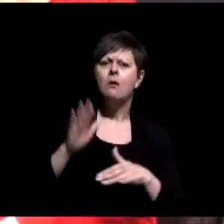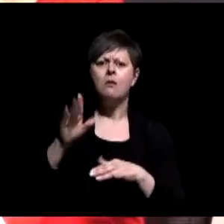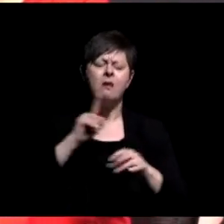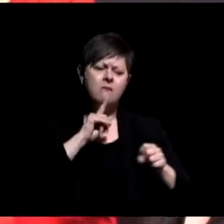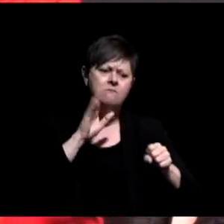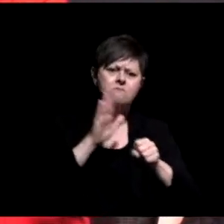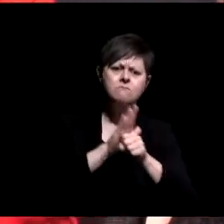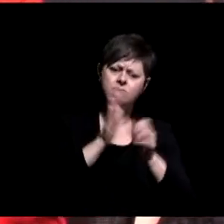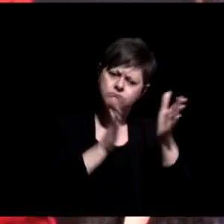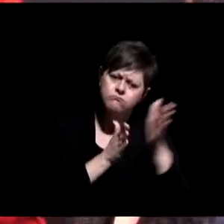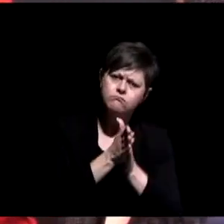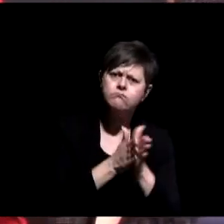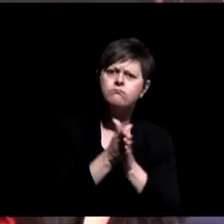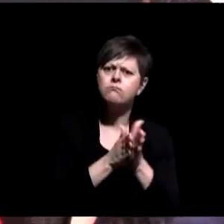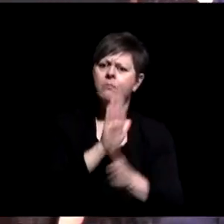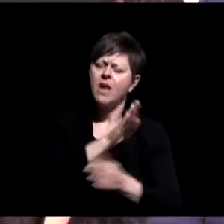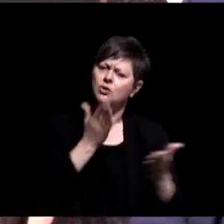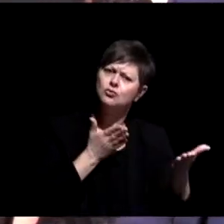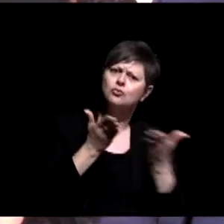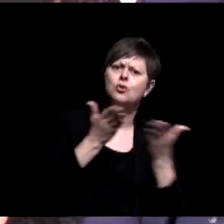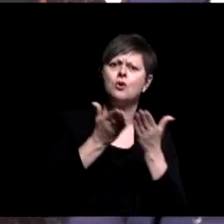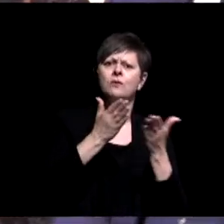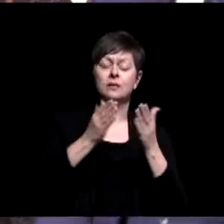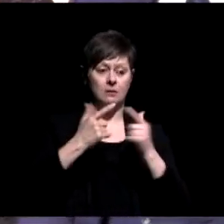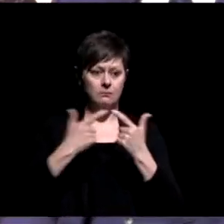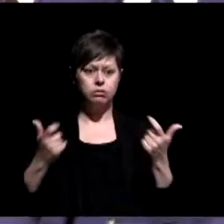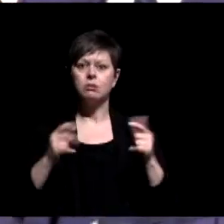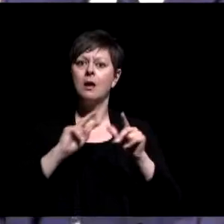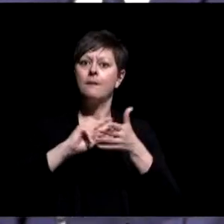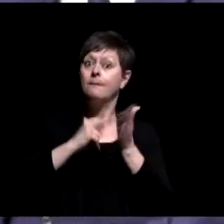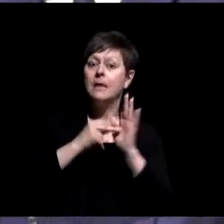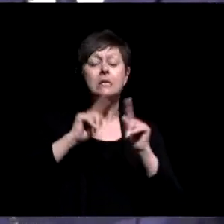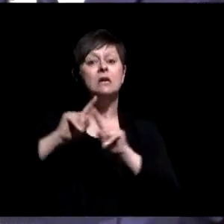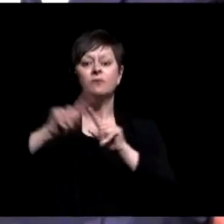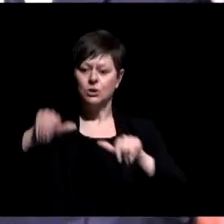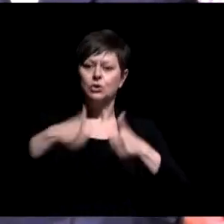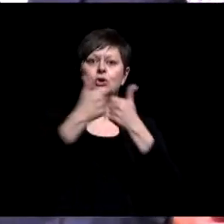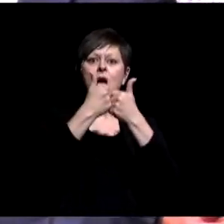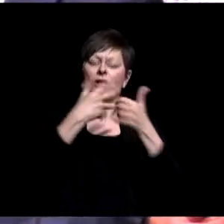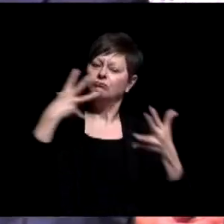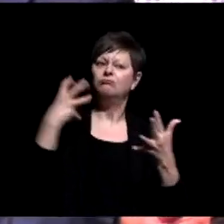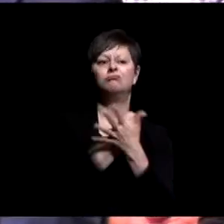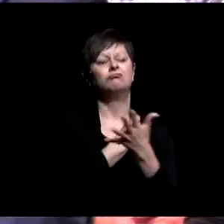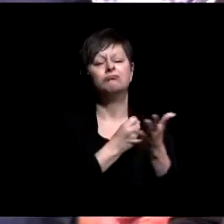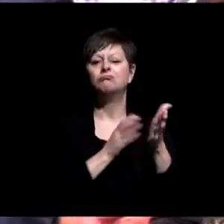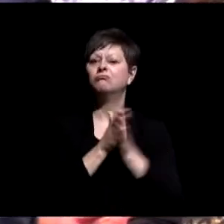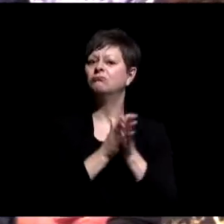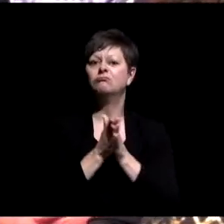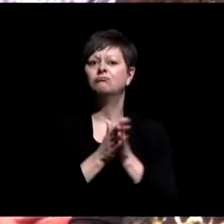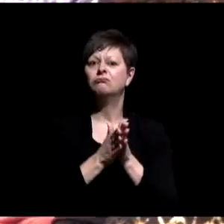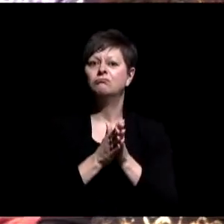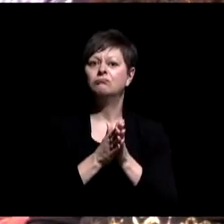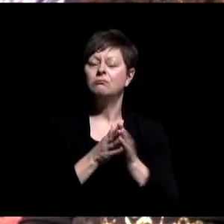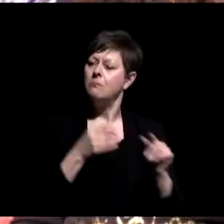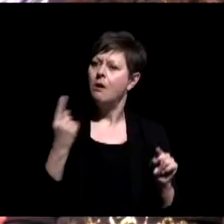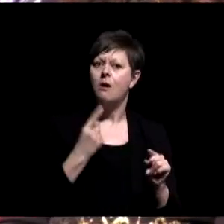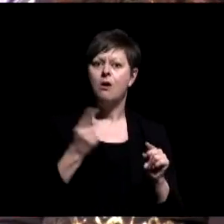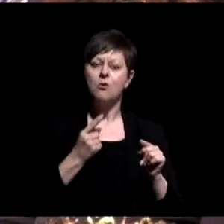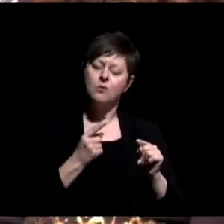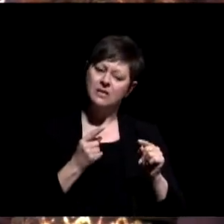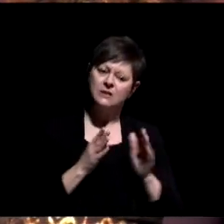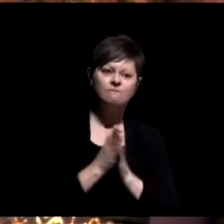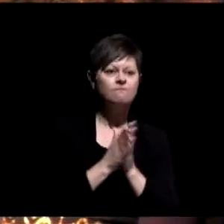we are meeting those challenges head on and creating incredible opportunities. And we do it all with determination,